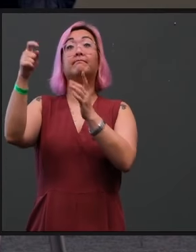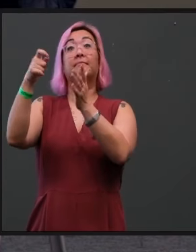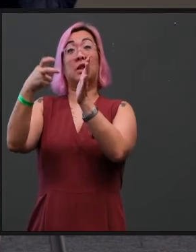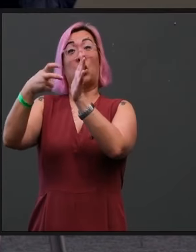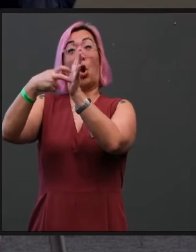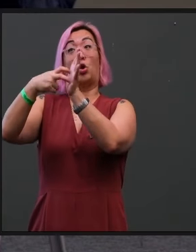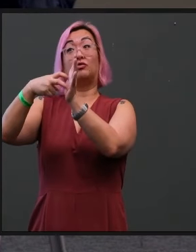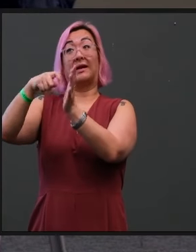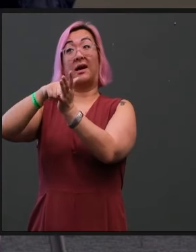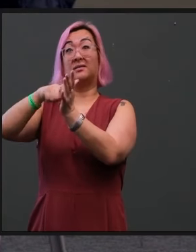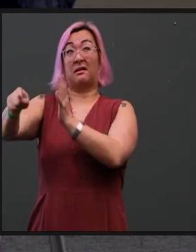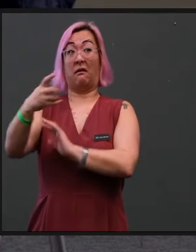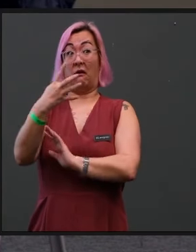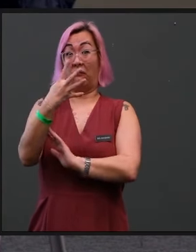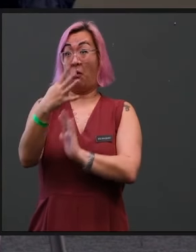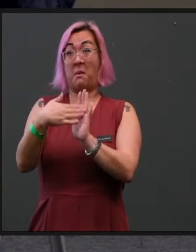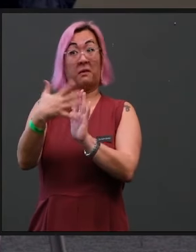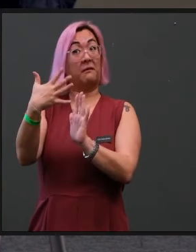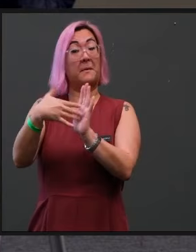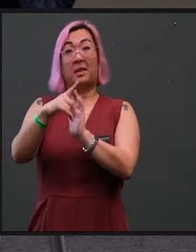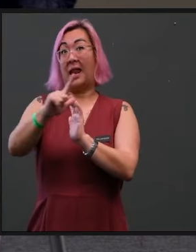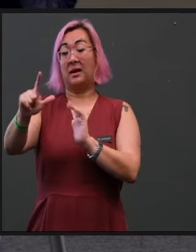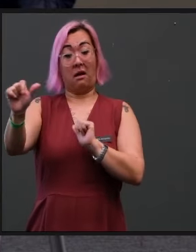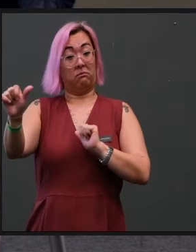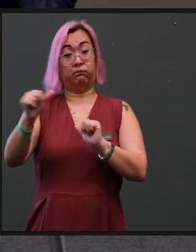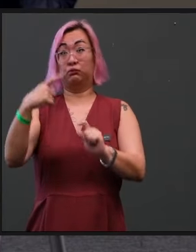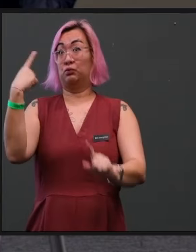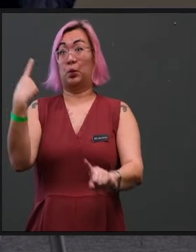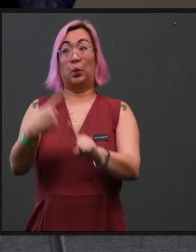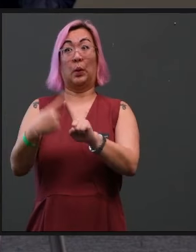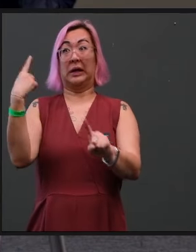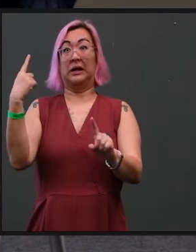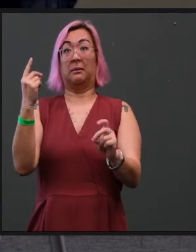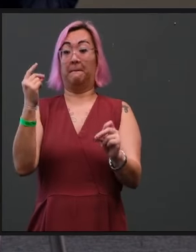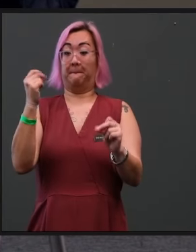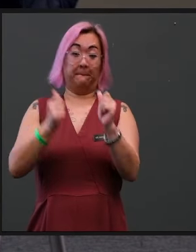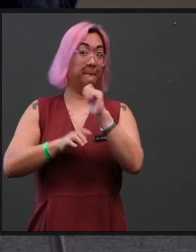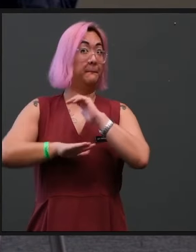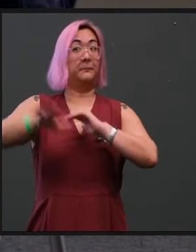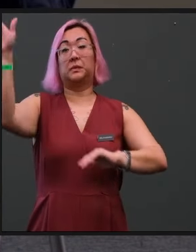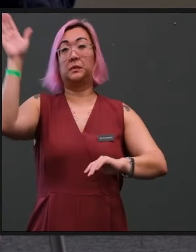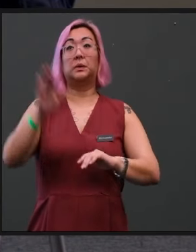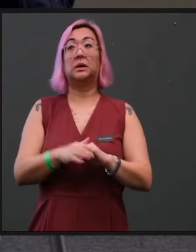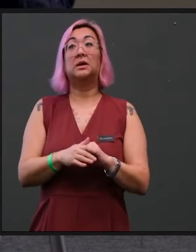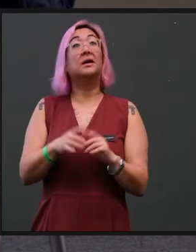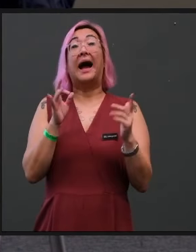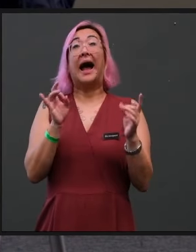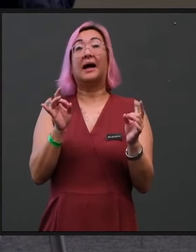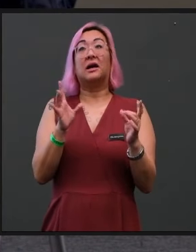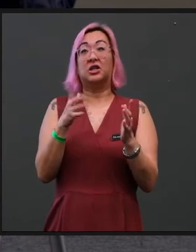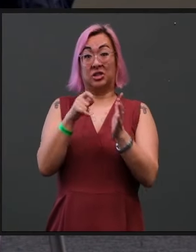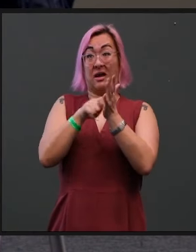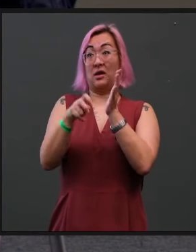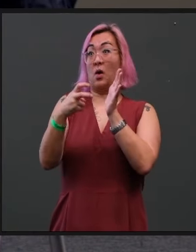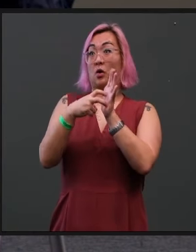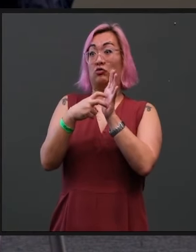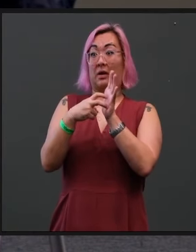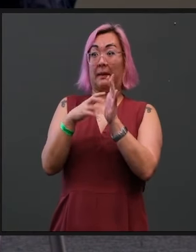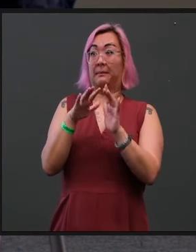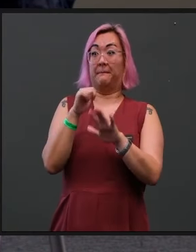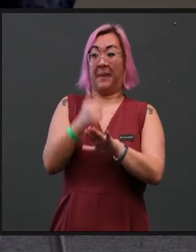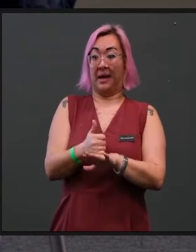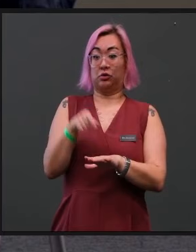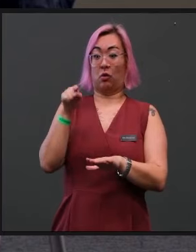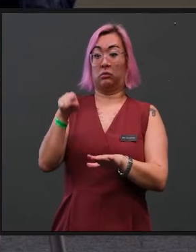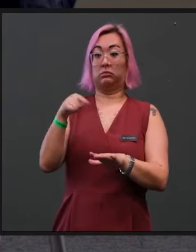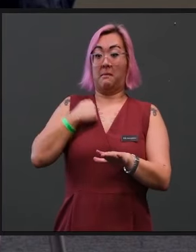months later. And so it was kind of off to the races then. And I signed it based only on the game jam. So I didn't have any prototype or